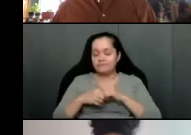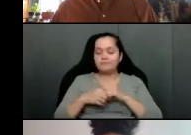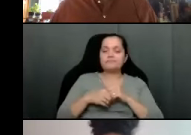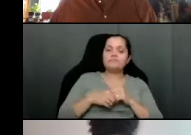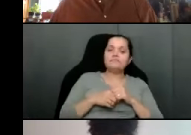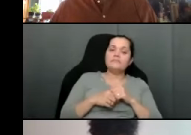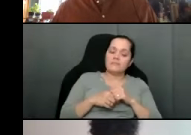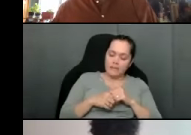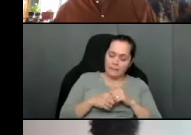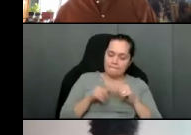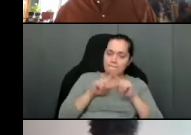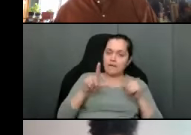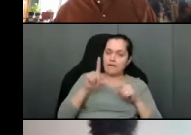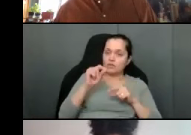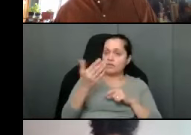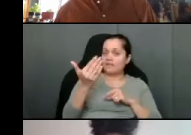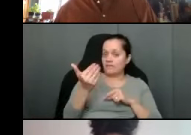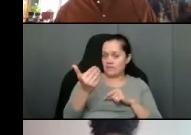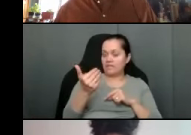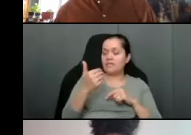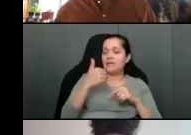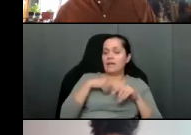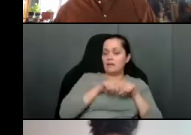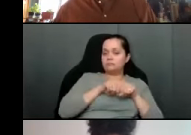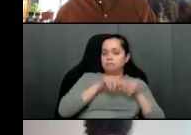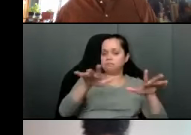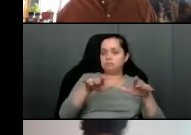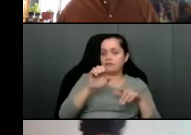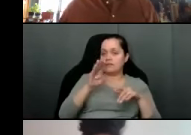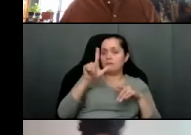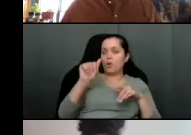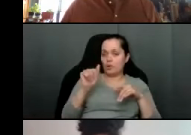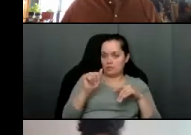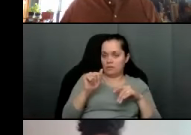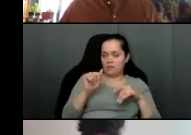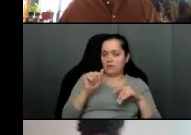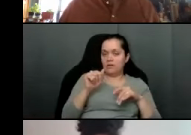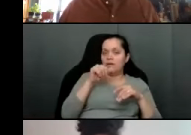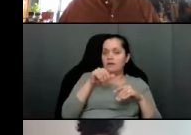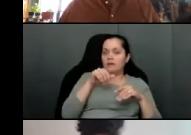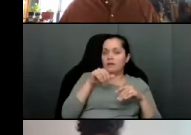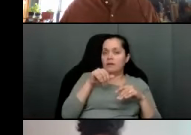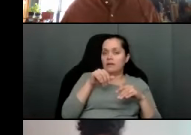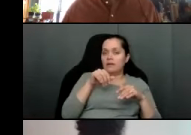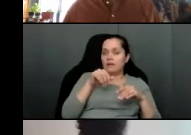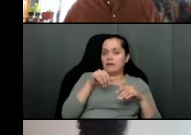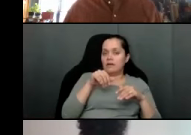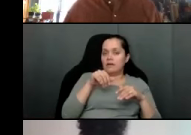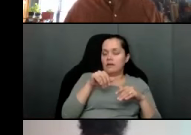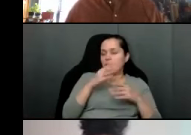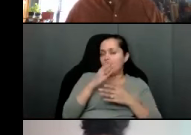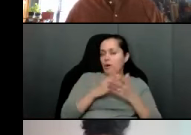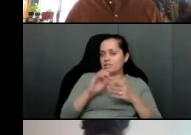Okay, but in 2015, there was this outbreak of Ebola in a section of